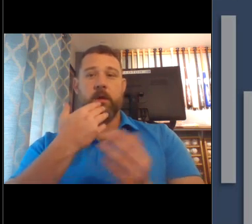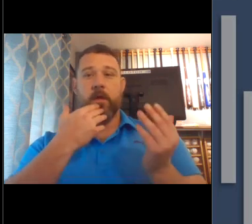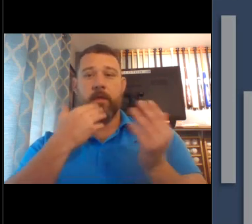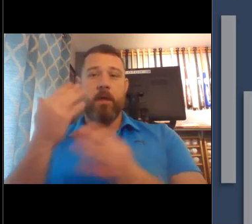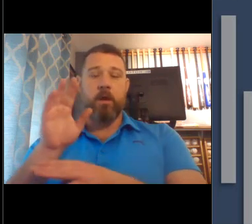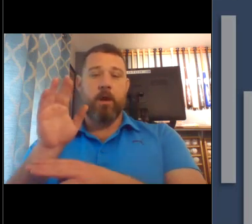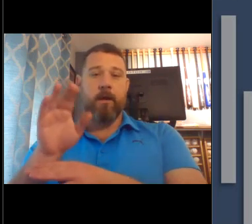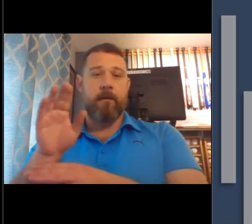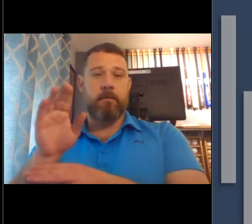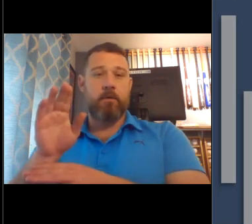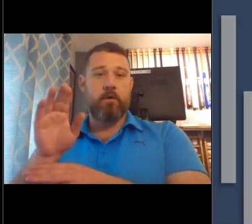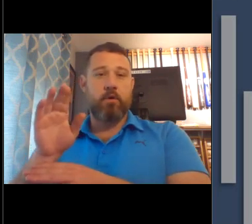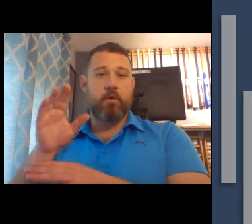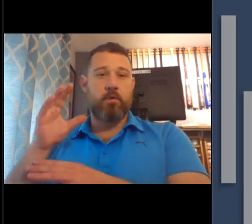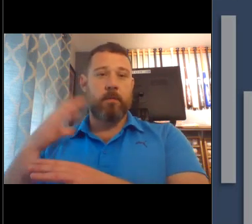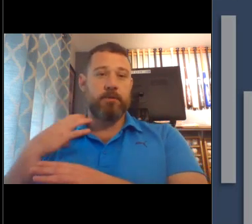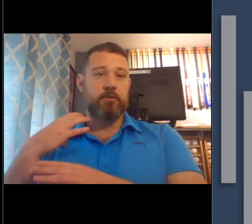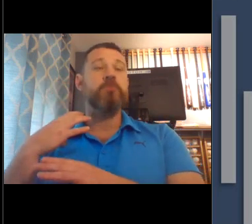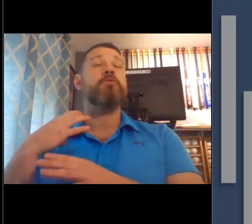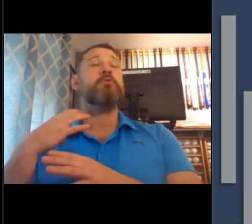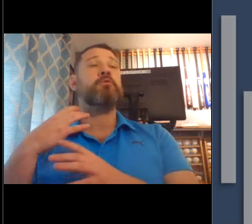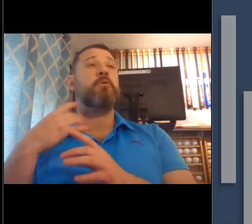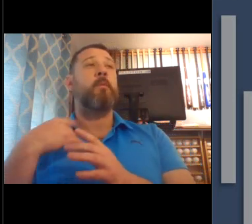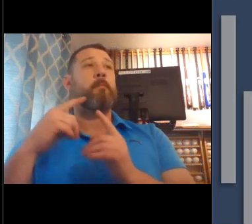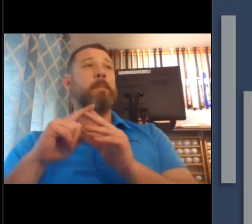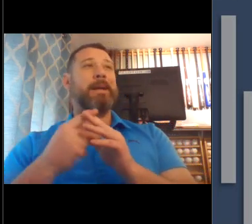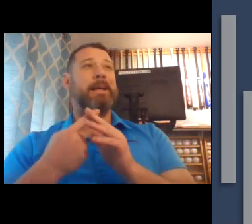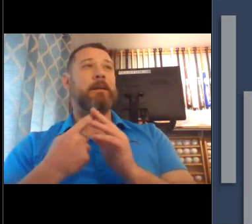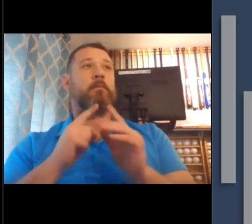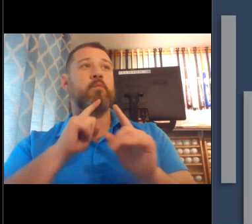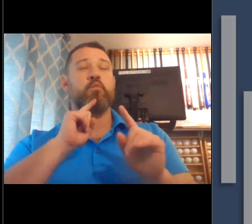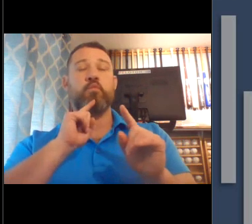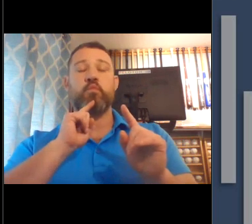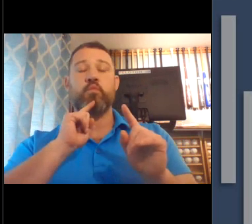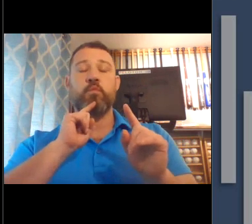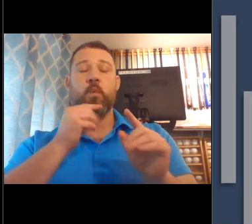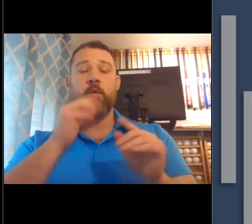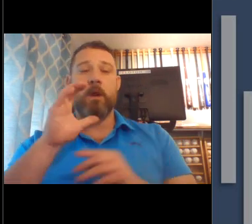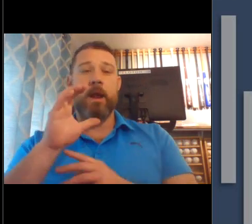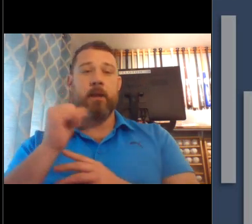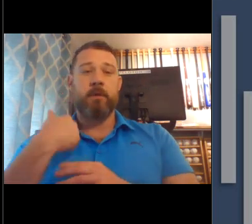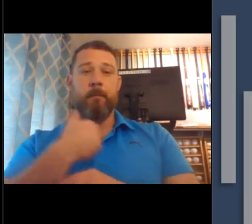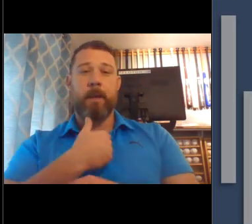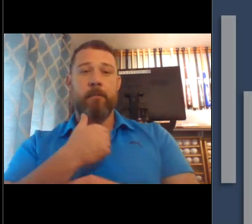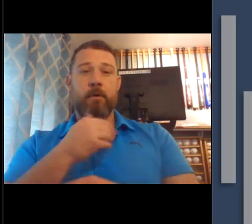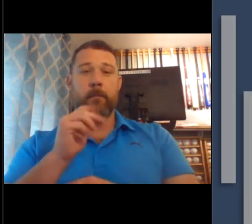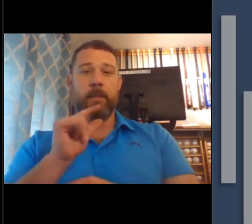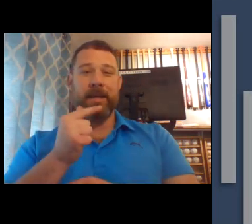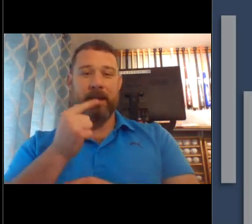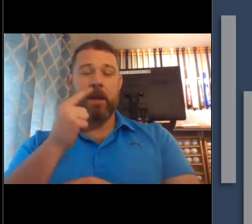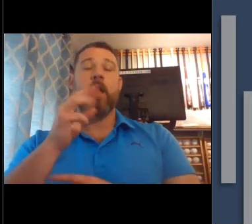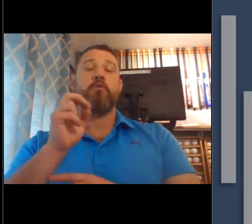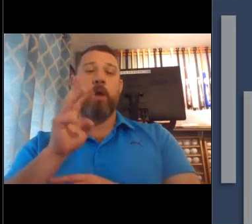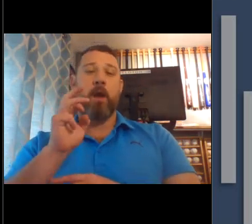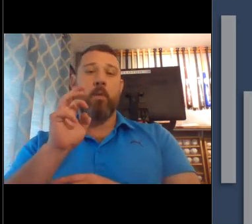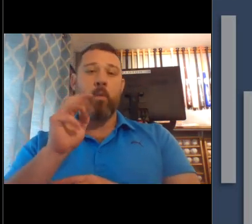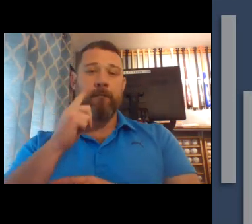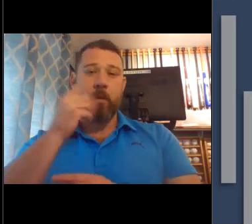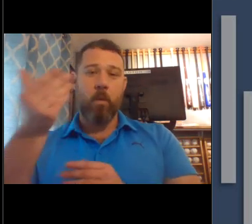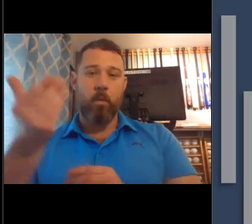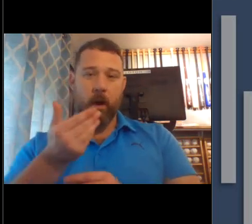Commissioners. As I begin my report, I'd like to thank Councilmember McGee and Mayor and Ray Wolf for welcoming us to the